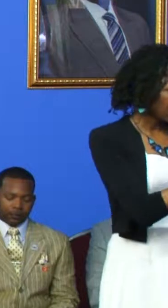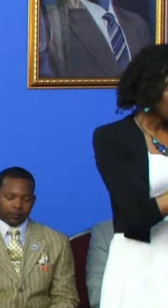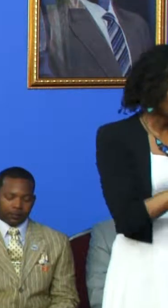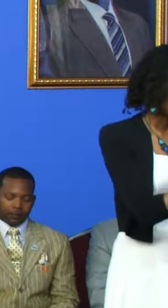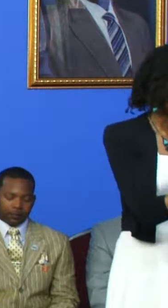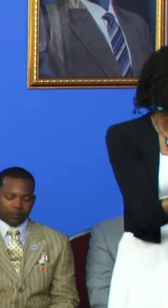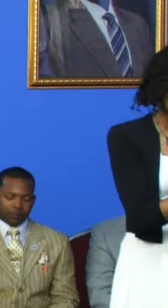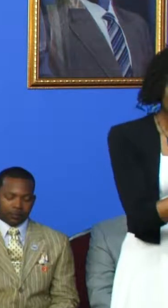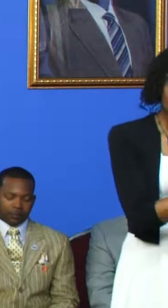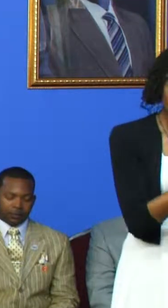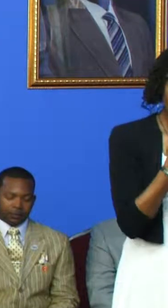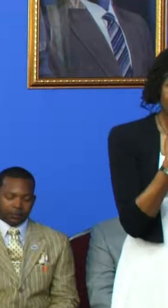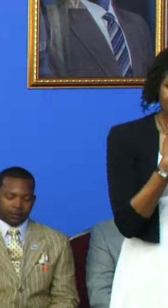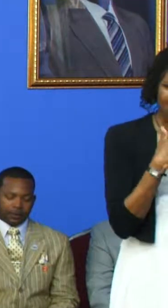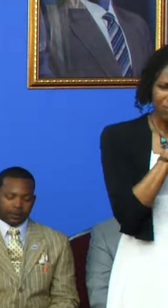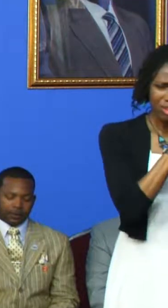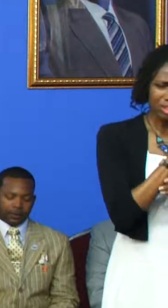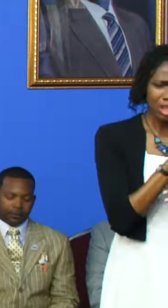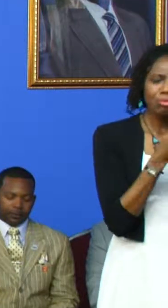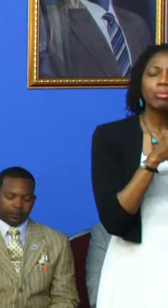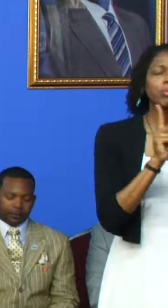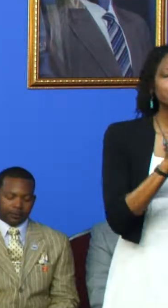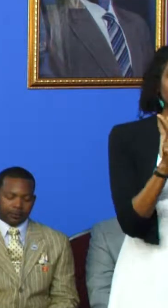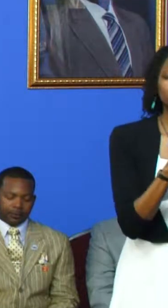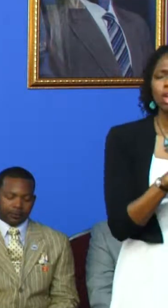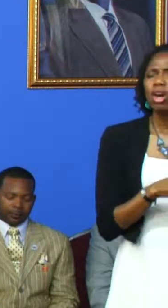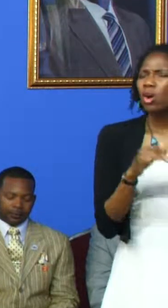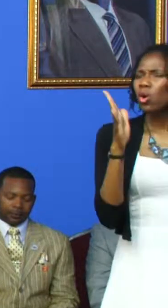Wonder what all that noise is. I can't hear my story.